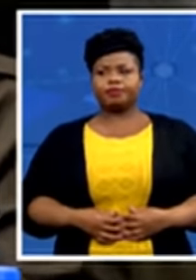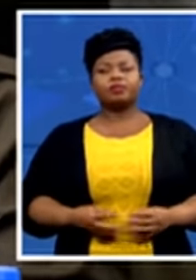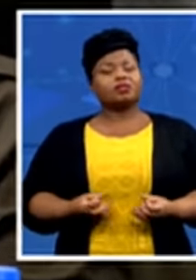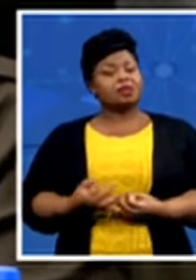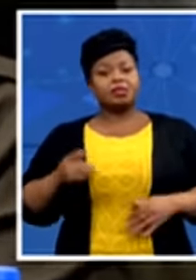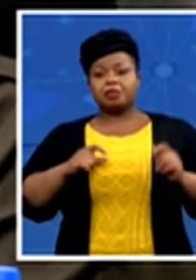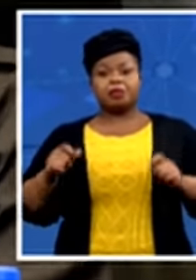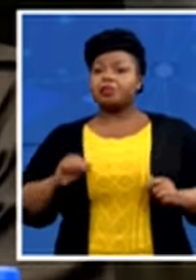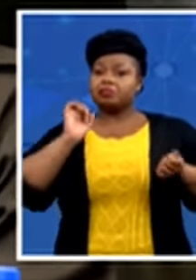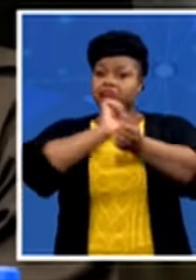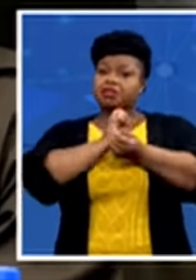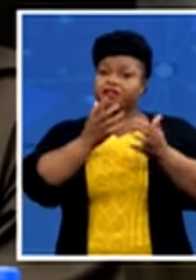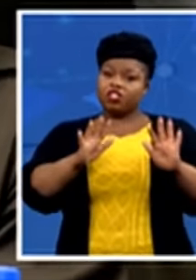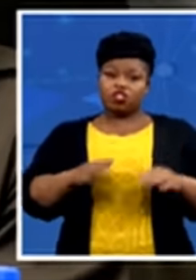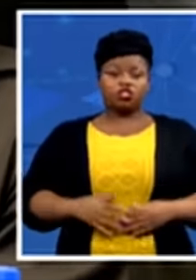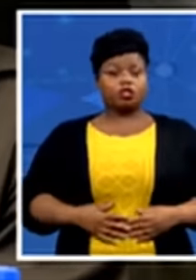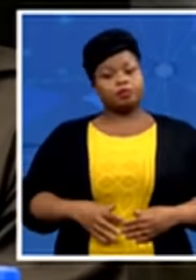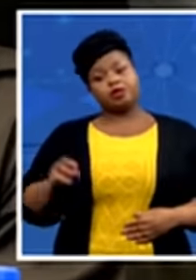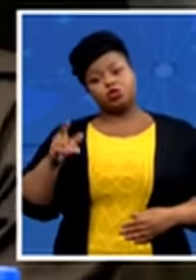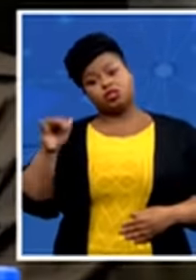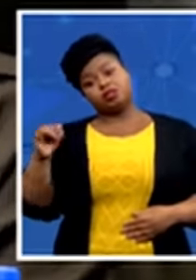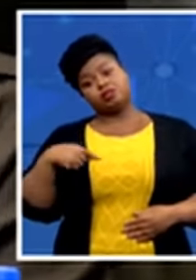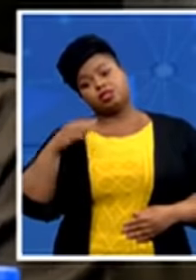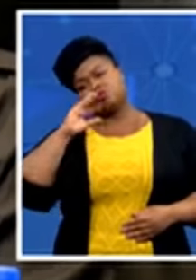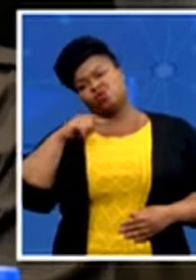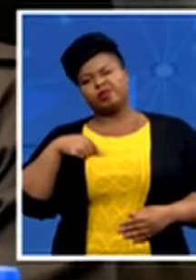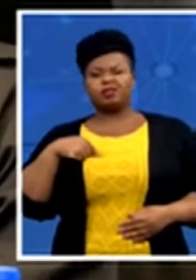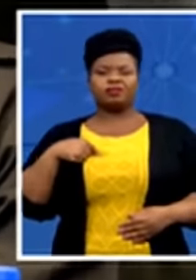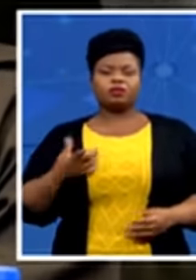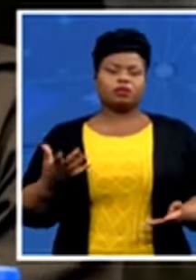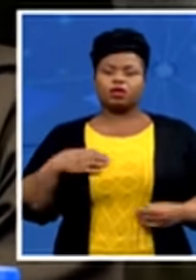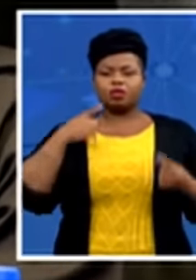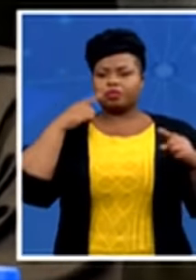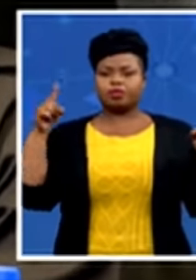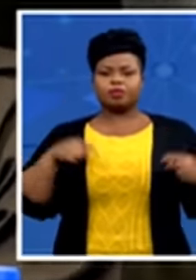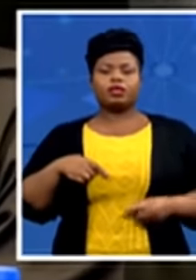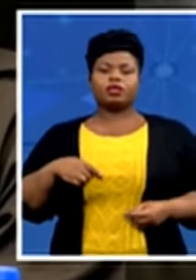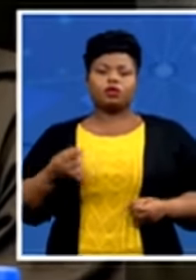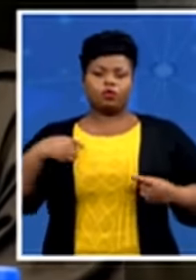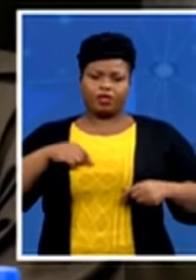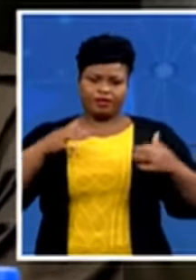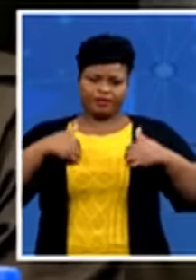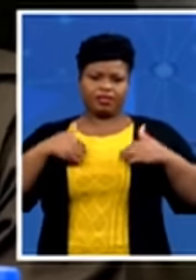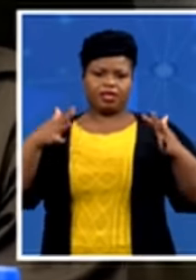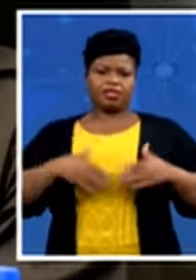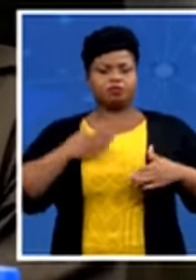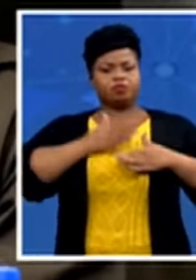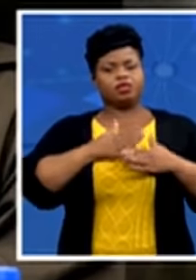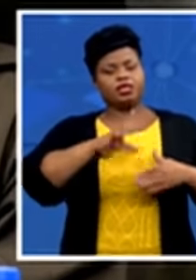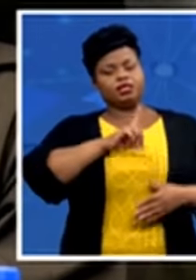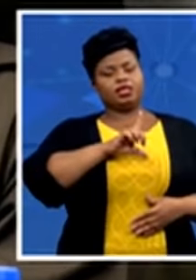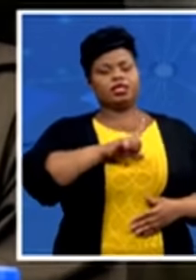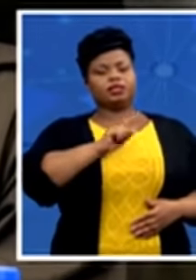maybe can speak about that. We have implemented sting operations in the DLTCs, and that will actually